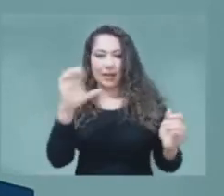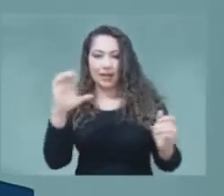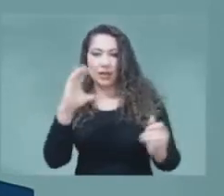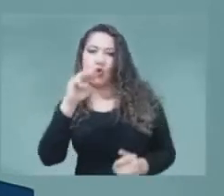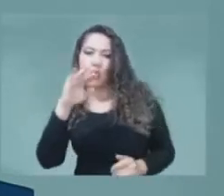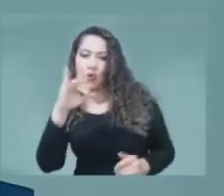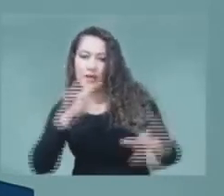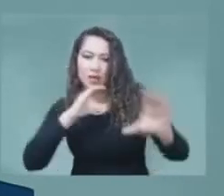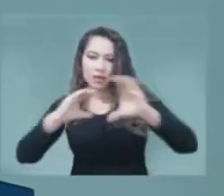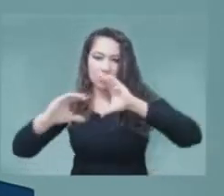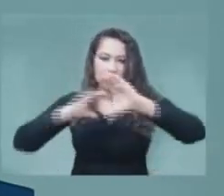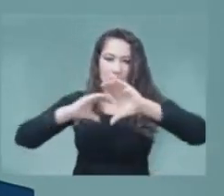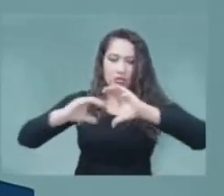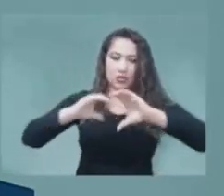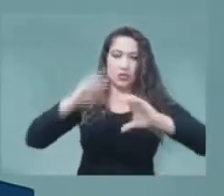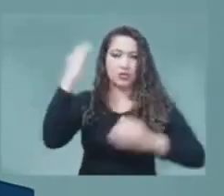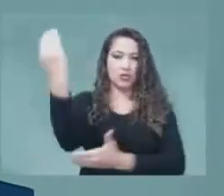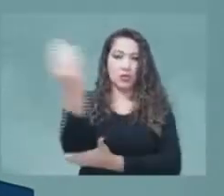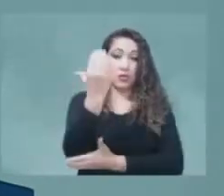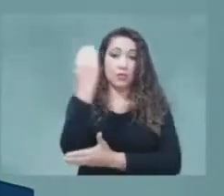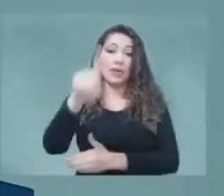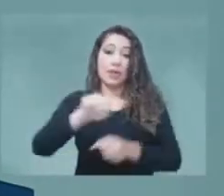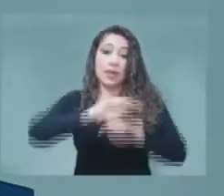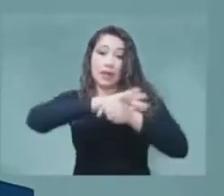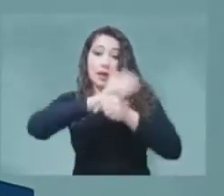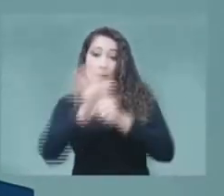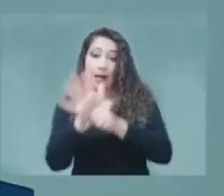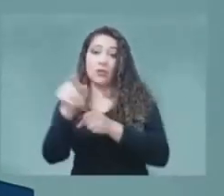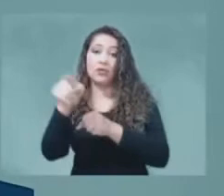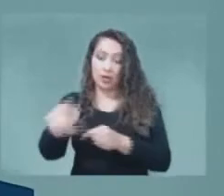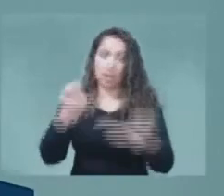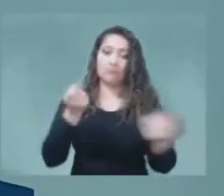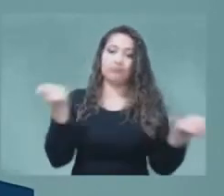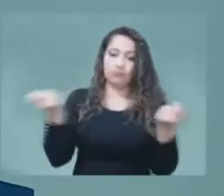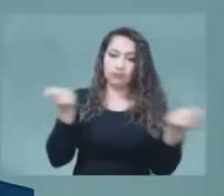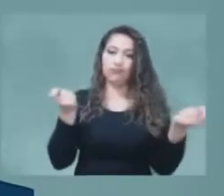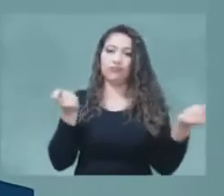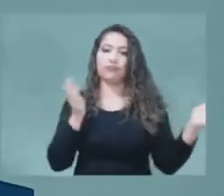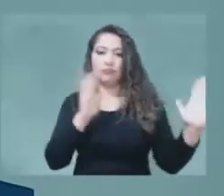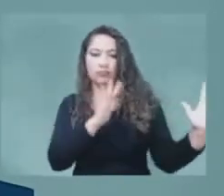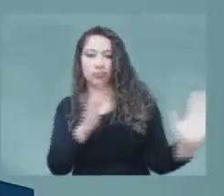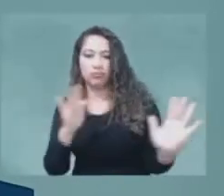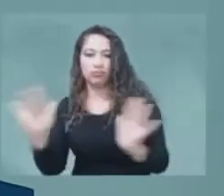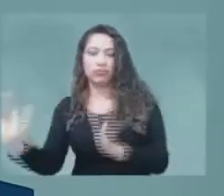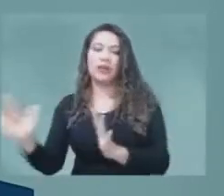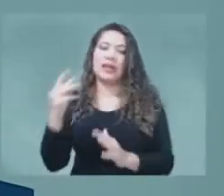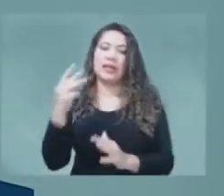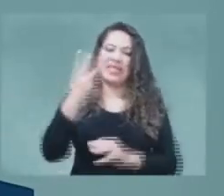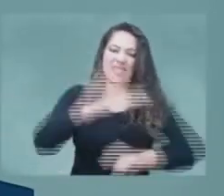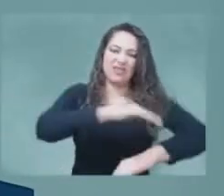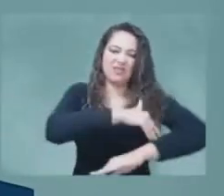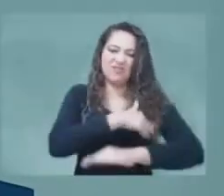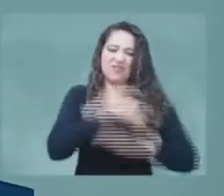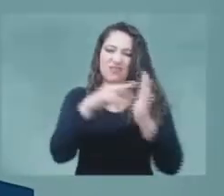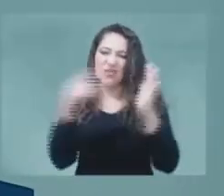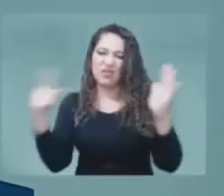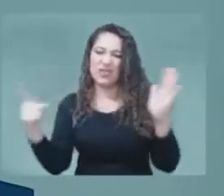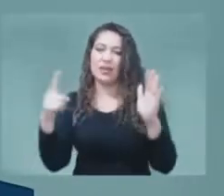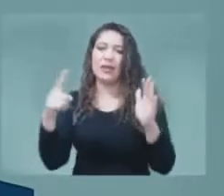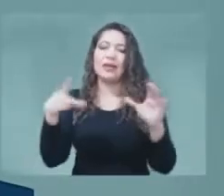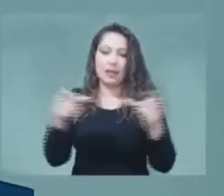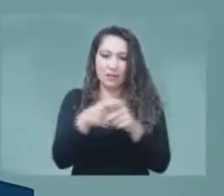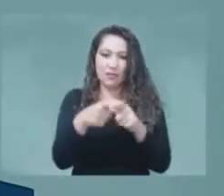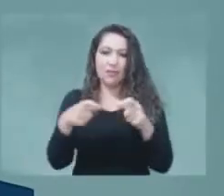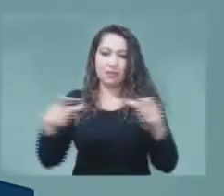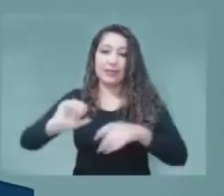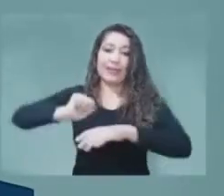in Colombia. Claro, Regulations Manager, Advisors of three ICT Minister, Director General of the